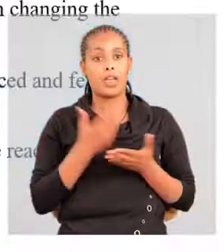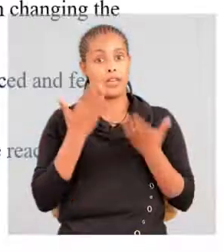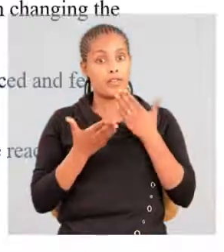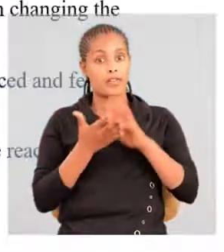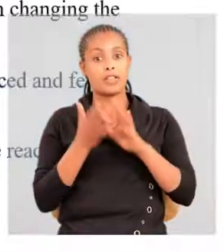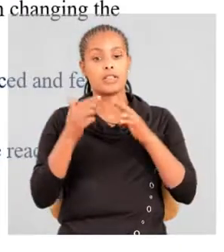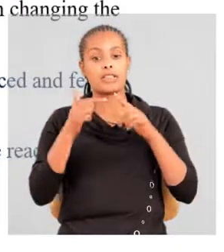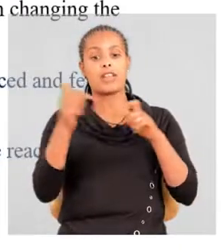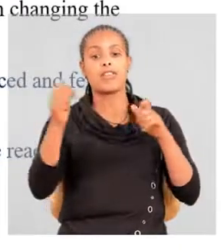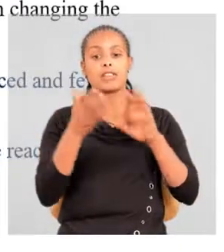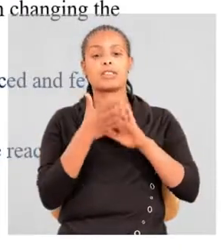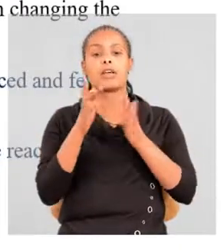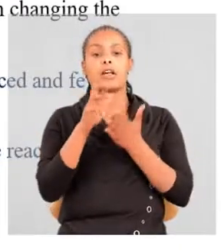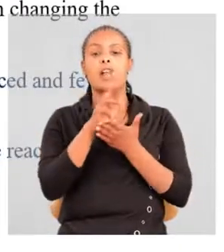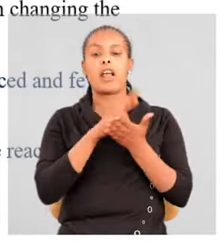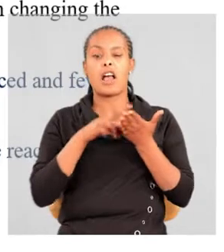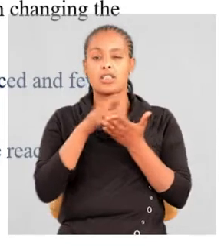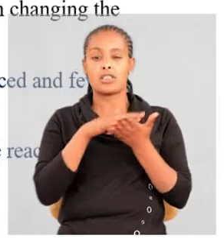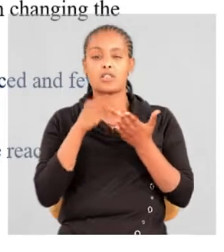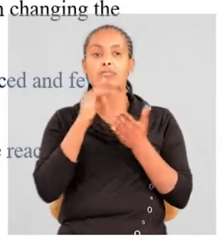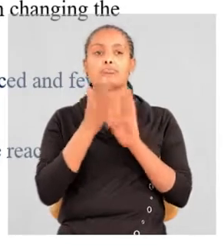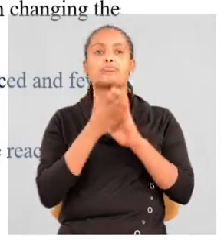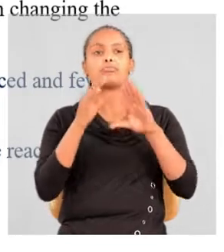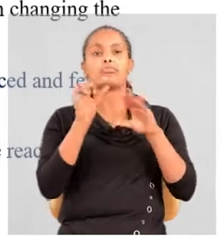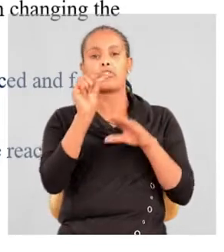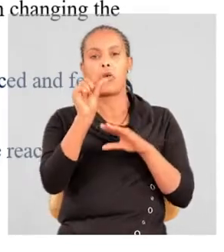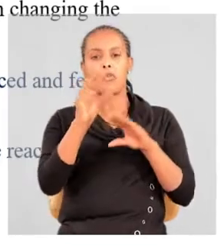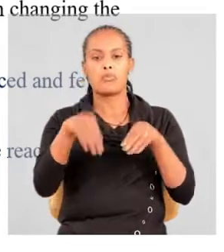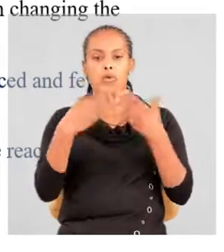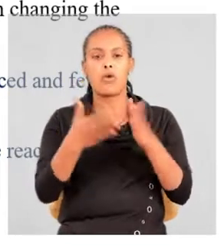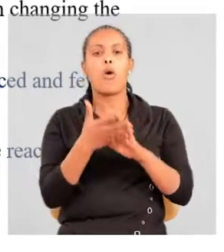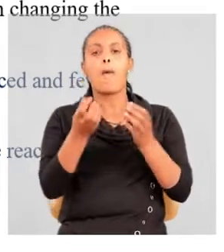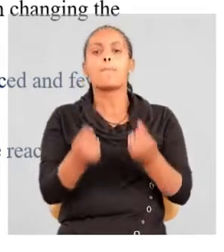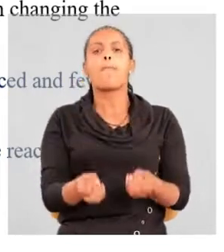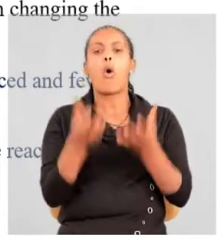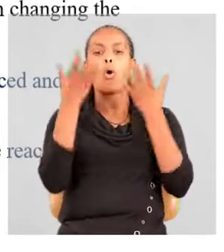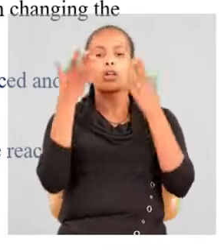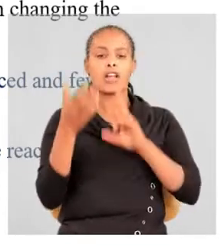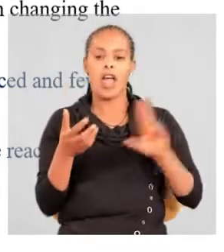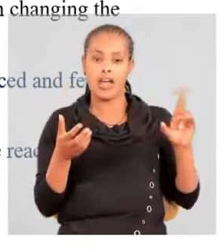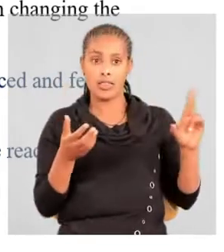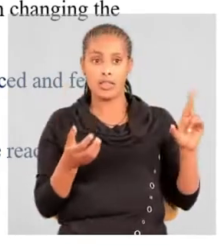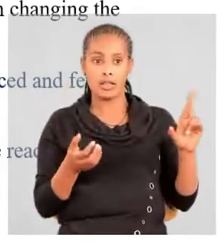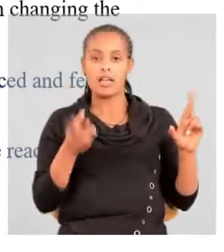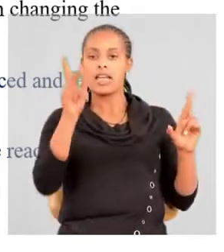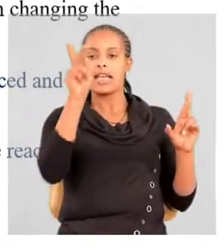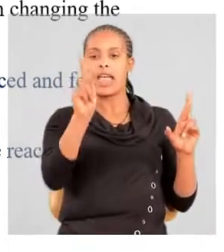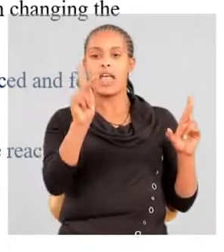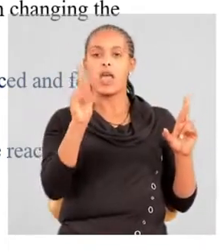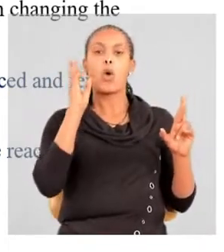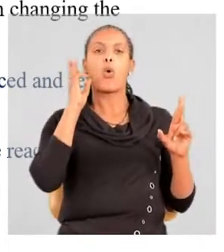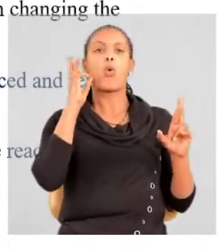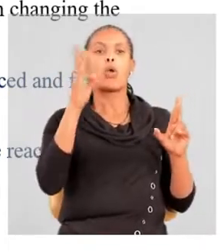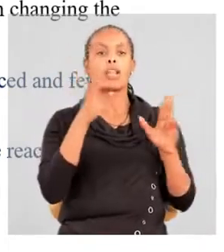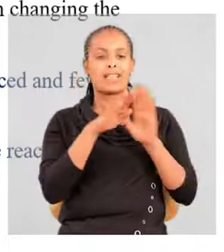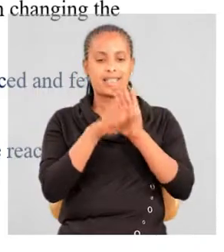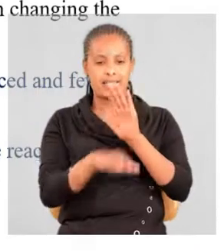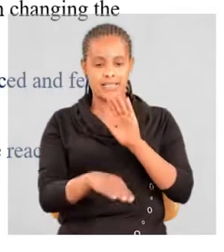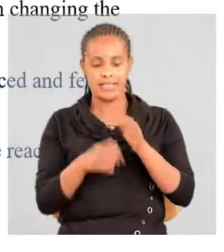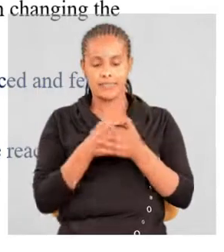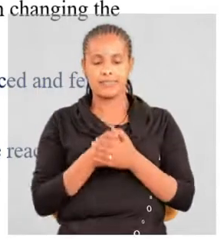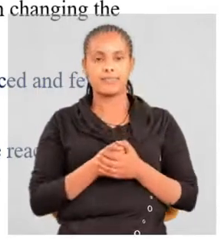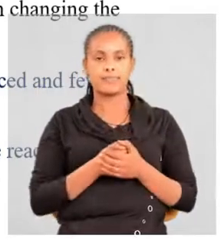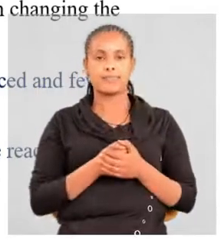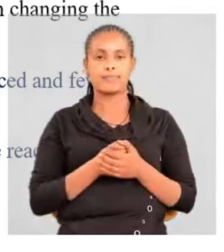If the reverse reaction is favored, fewer products and more reactants, K equilibrium will decrease.